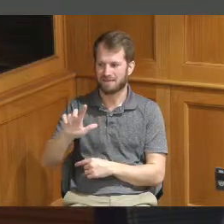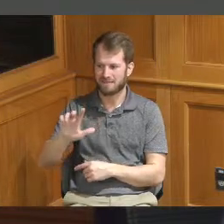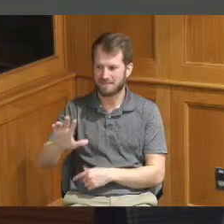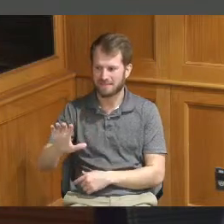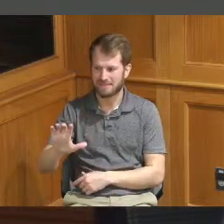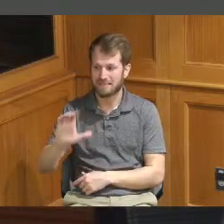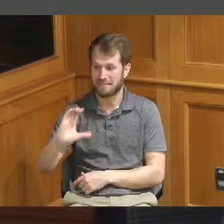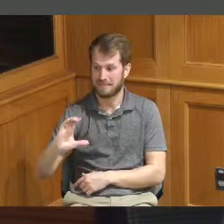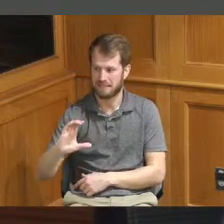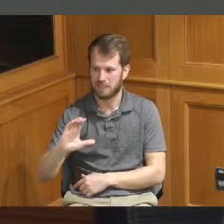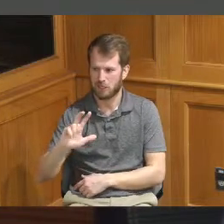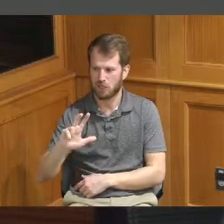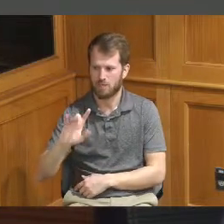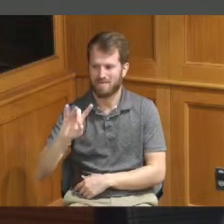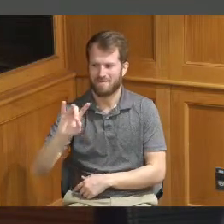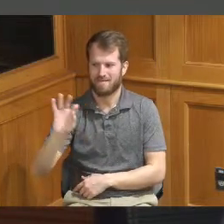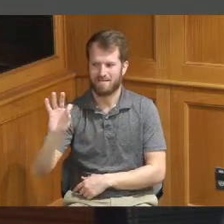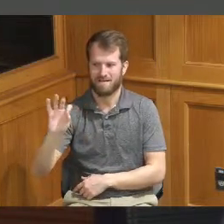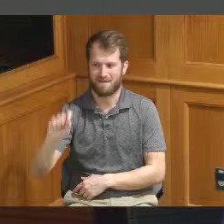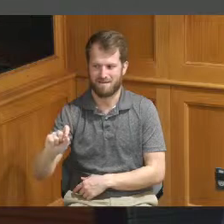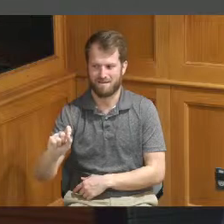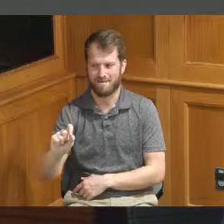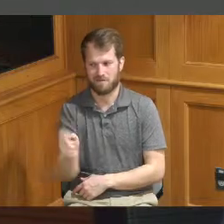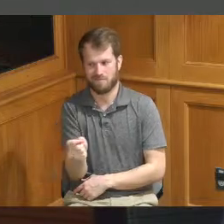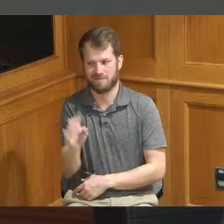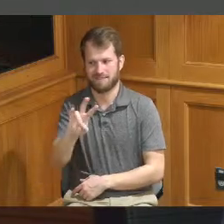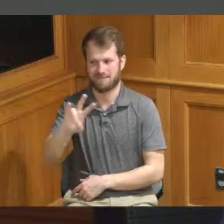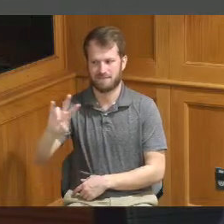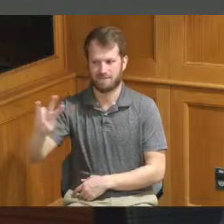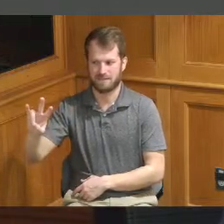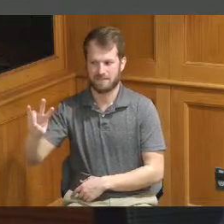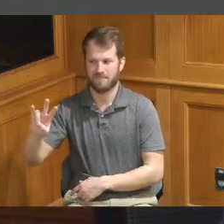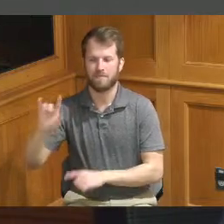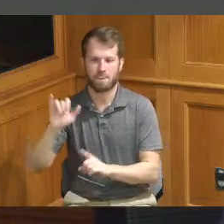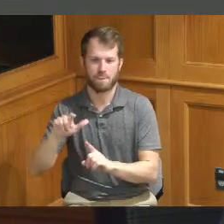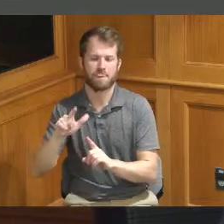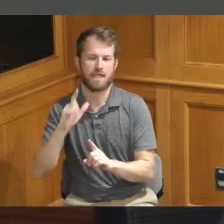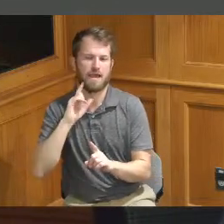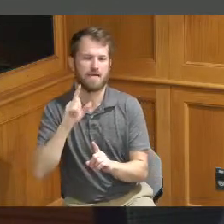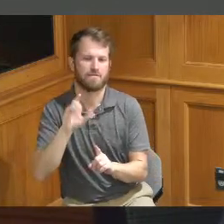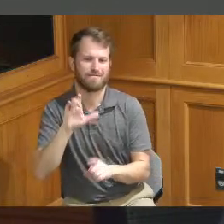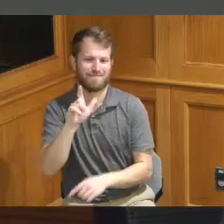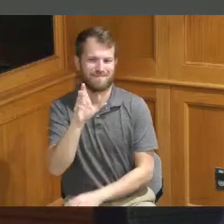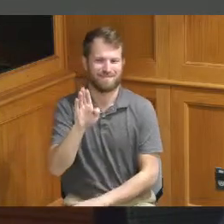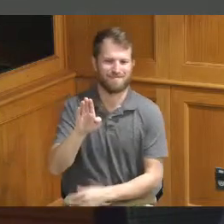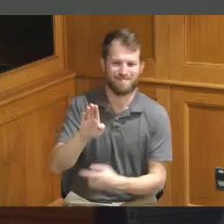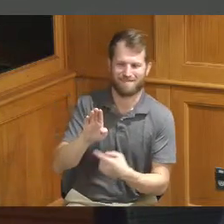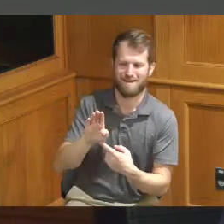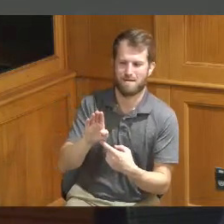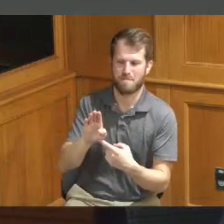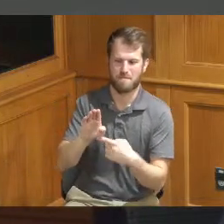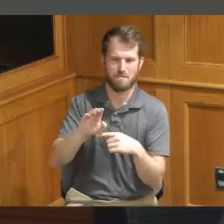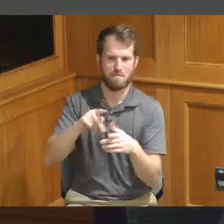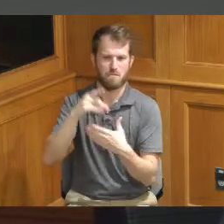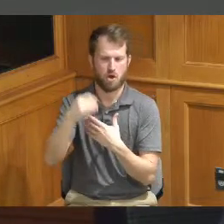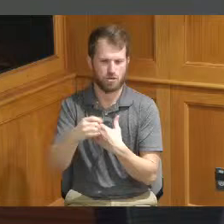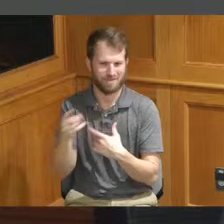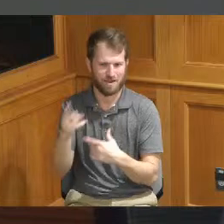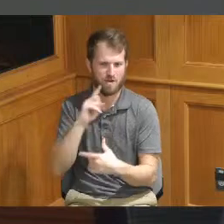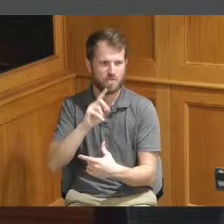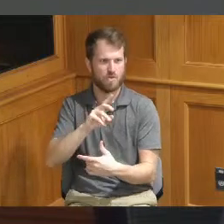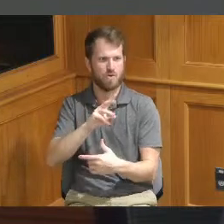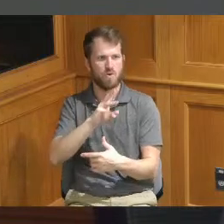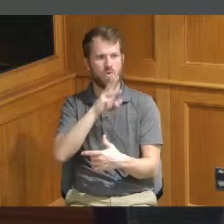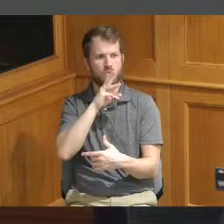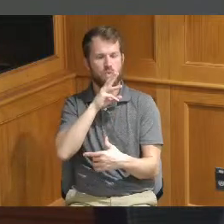$389,777 at Paycor Stadium. This relates to the club seat project that we're doing and the waterproofing of